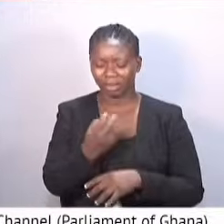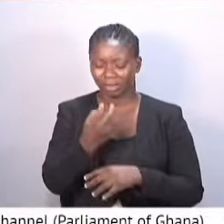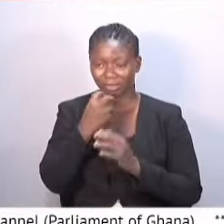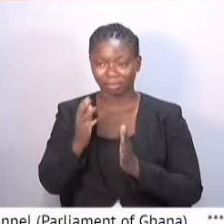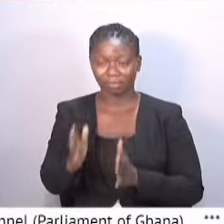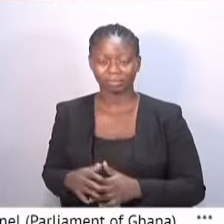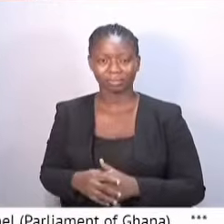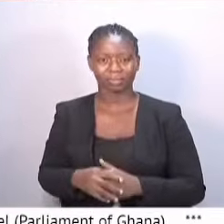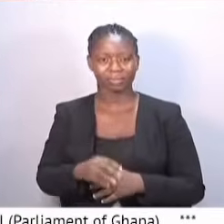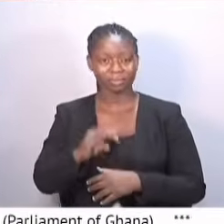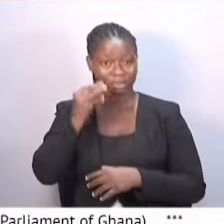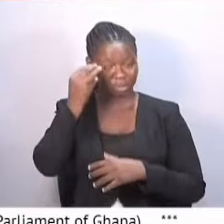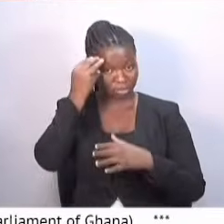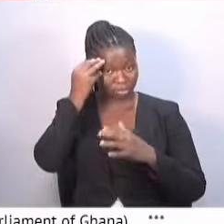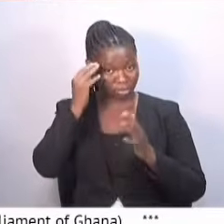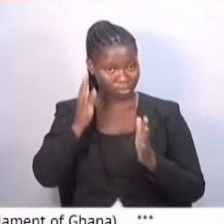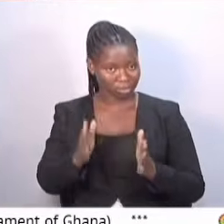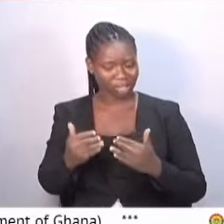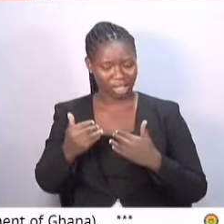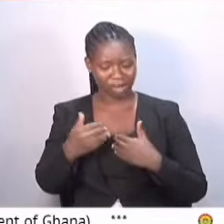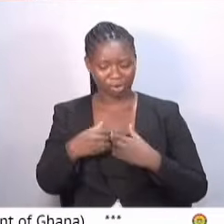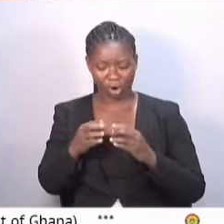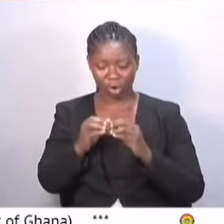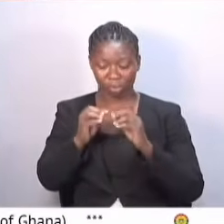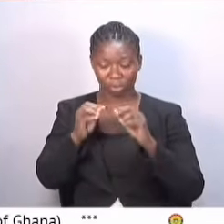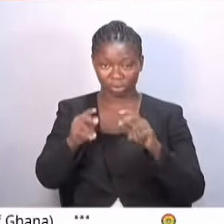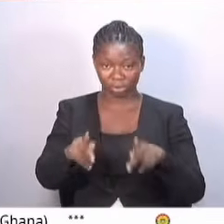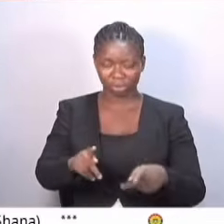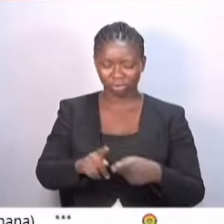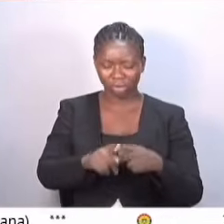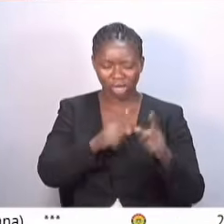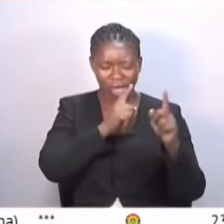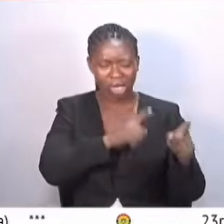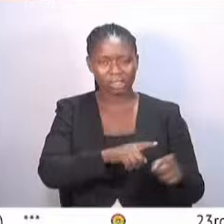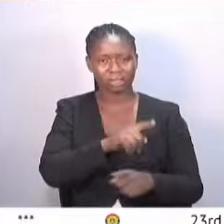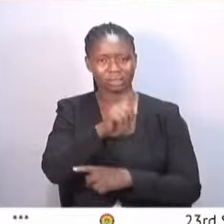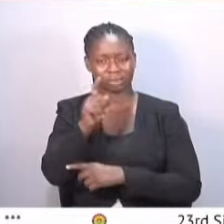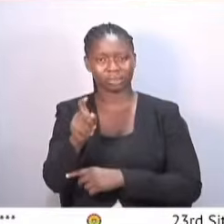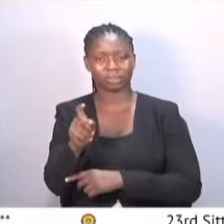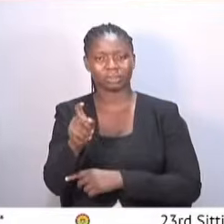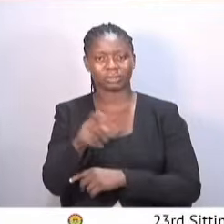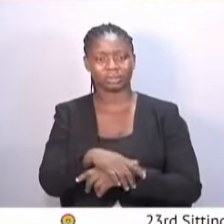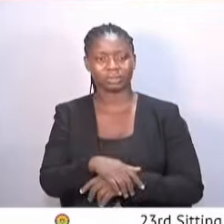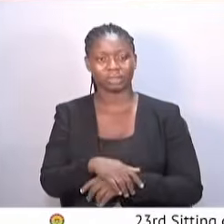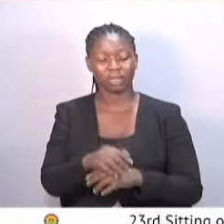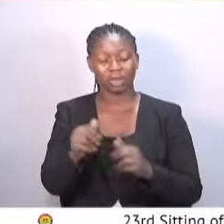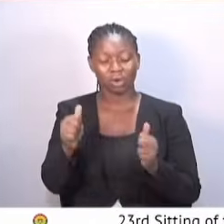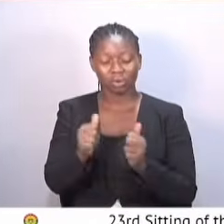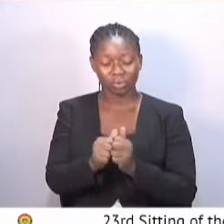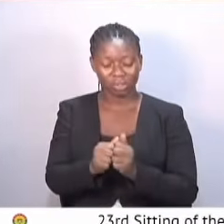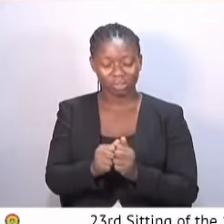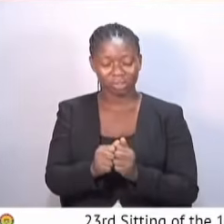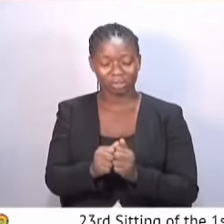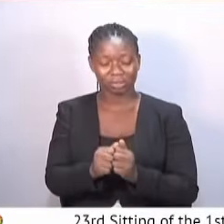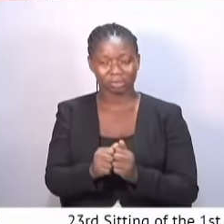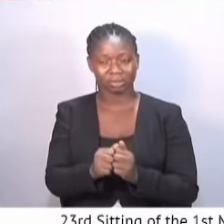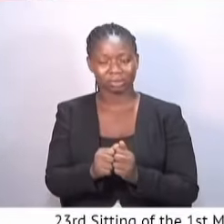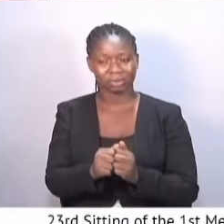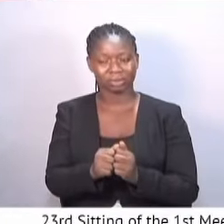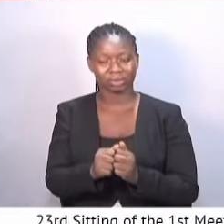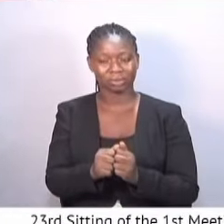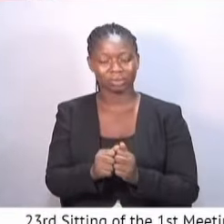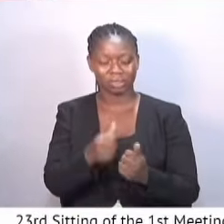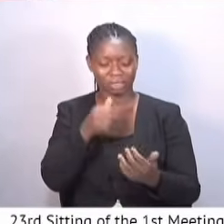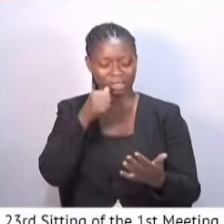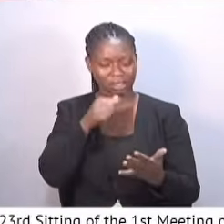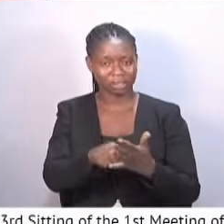Speaker, the minister had the opportunity to answer the question within the limitation and confines